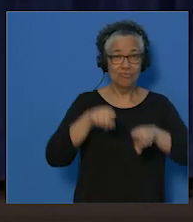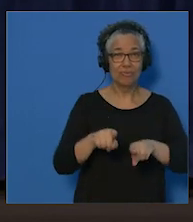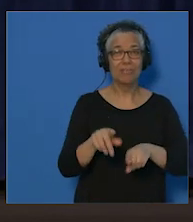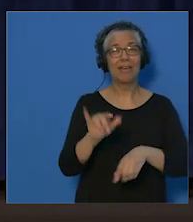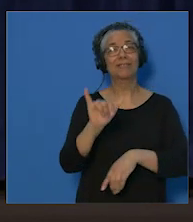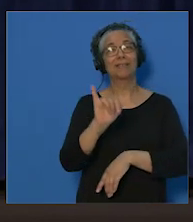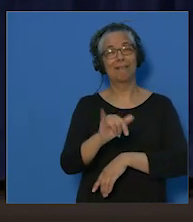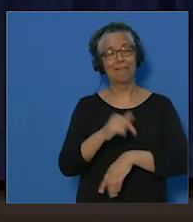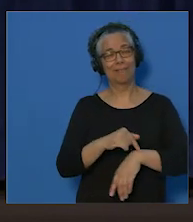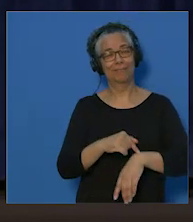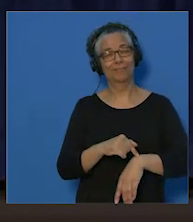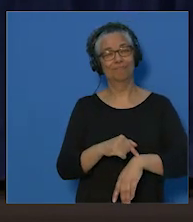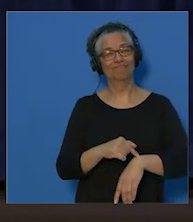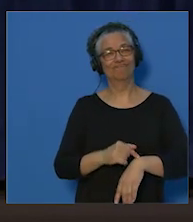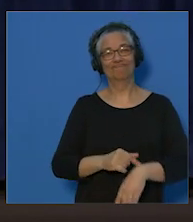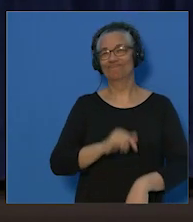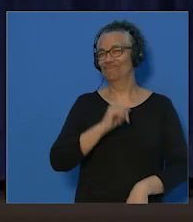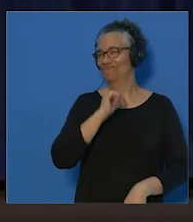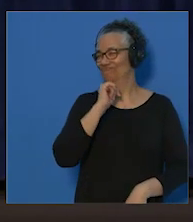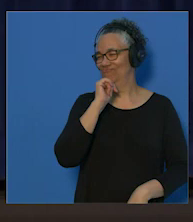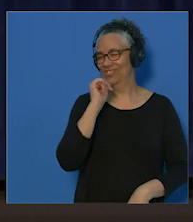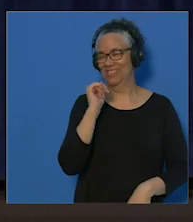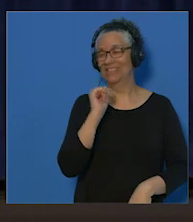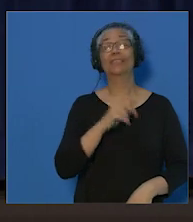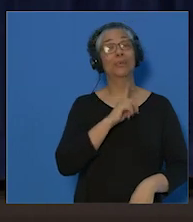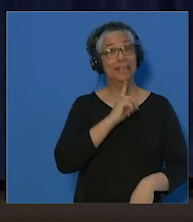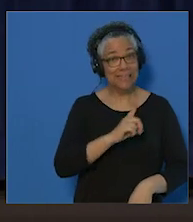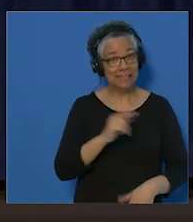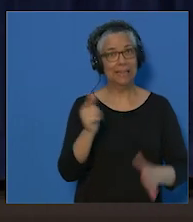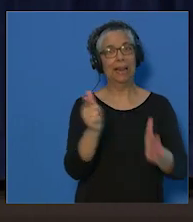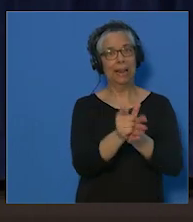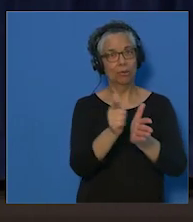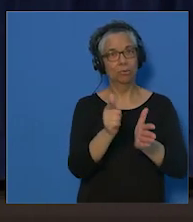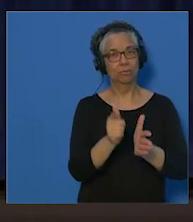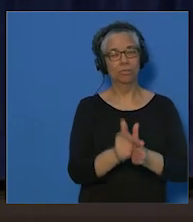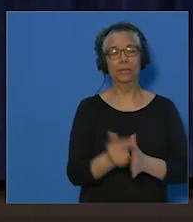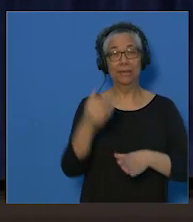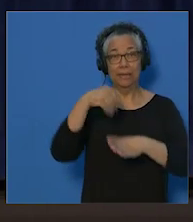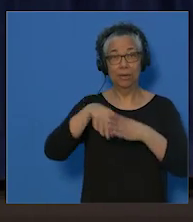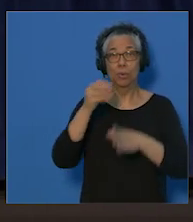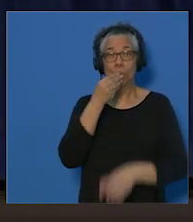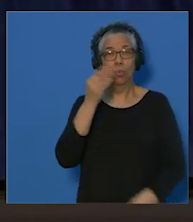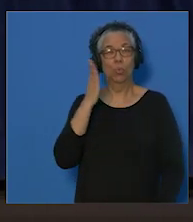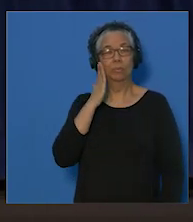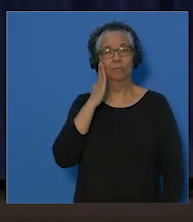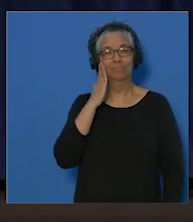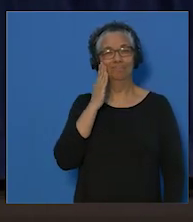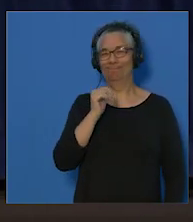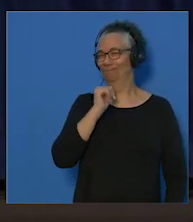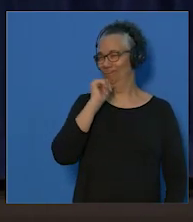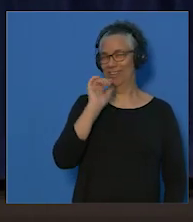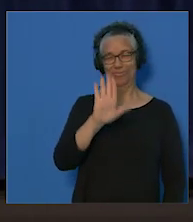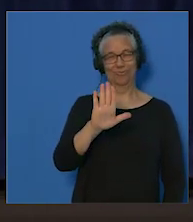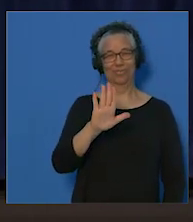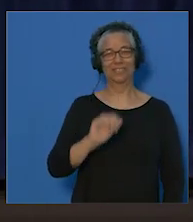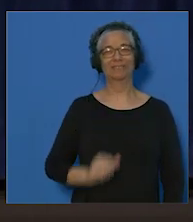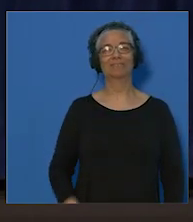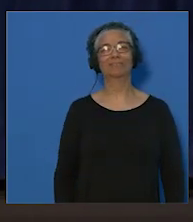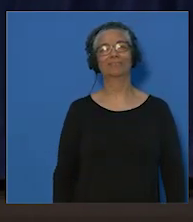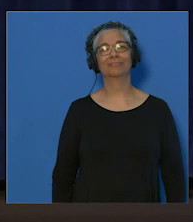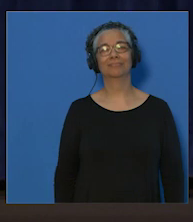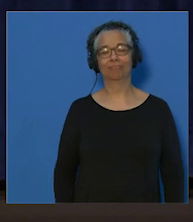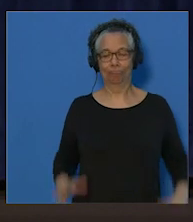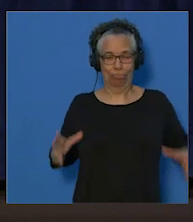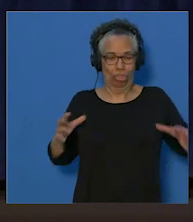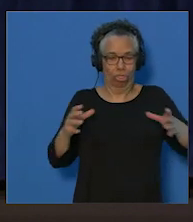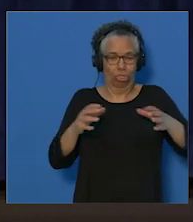time, it is not legal or it is illegal for you to be in a home that is not yours.